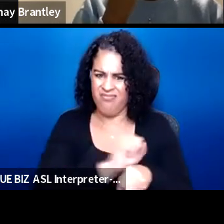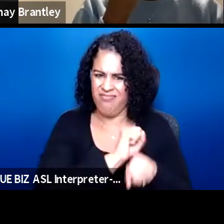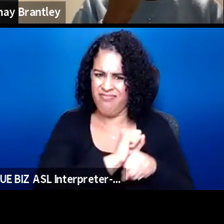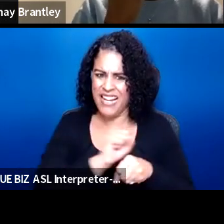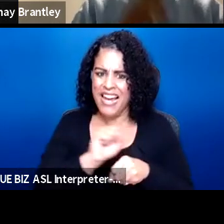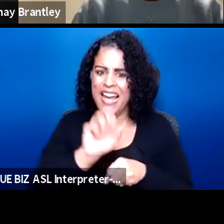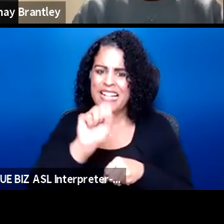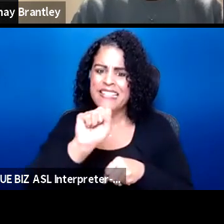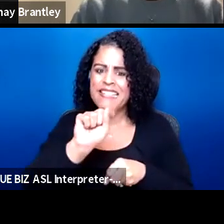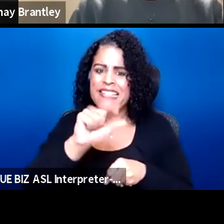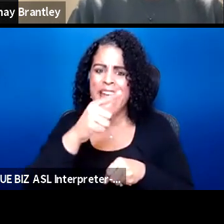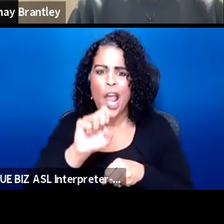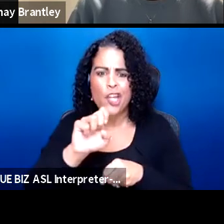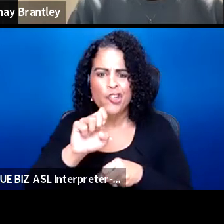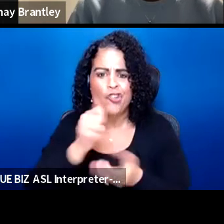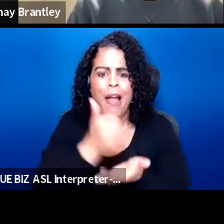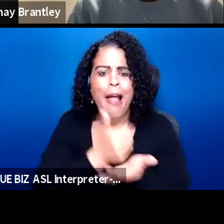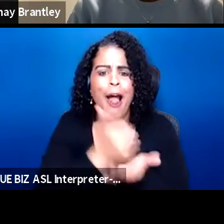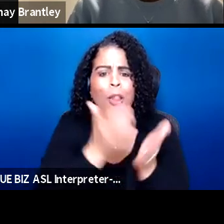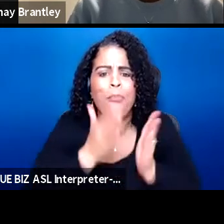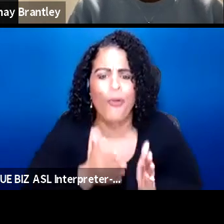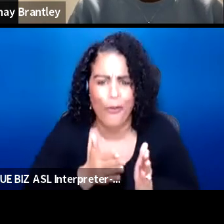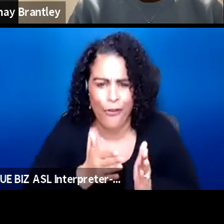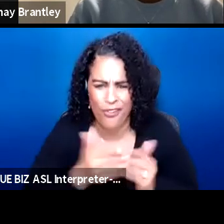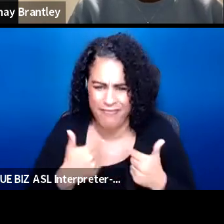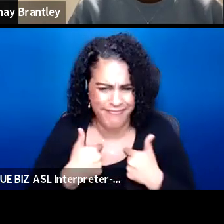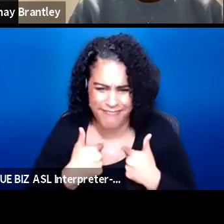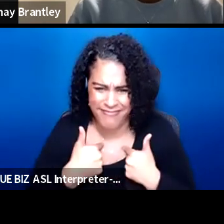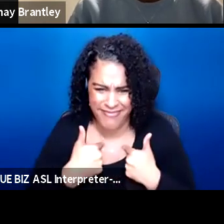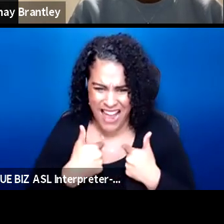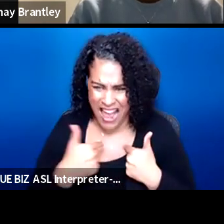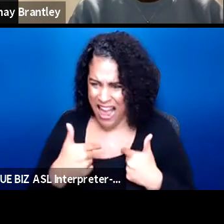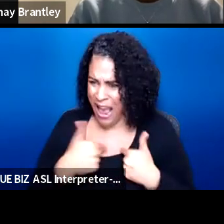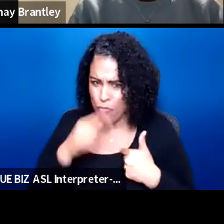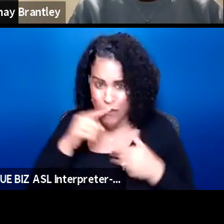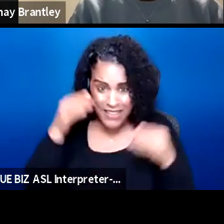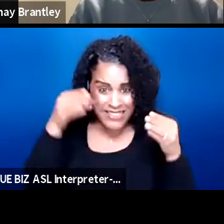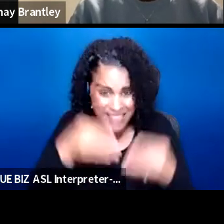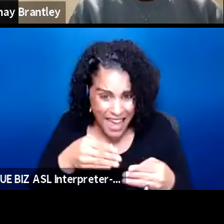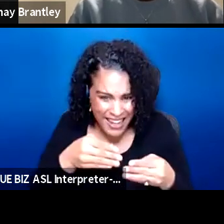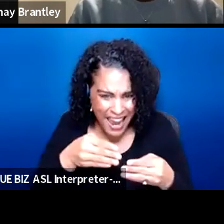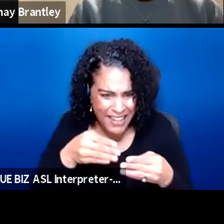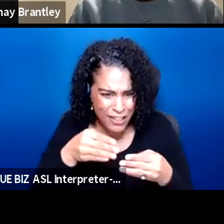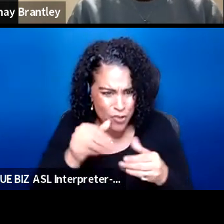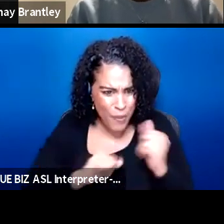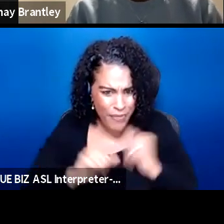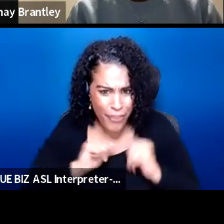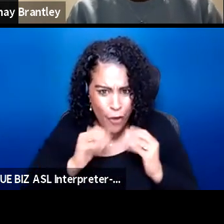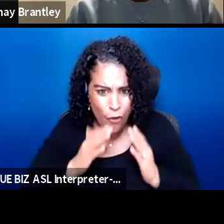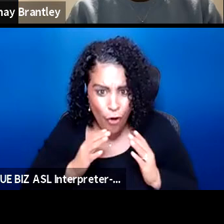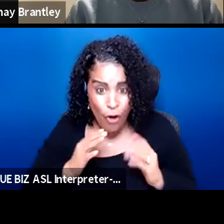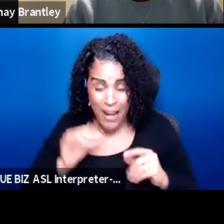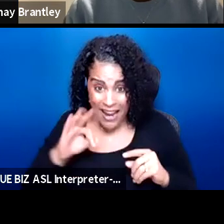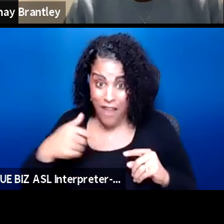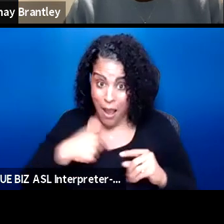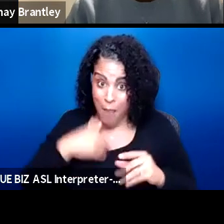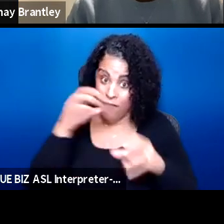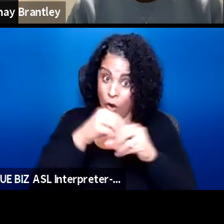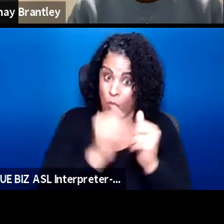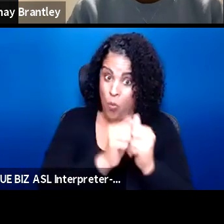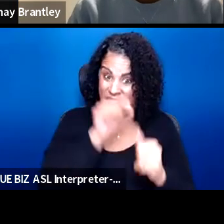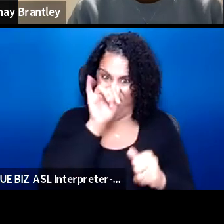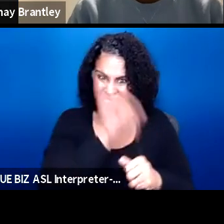had no issues and no problems with that. Like, I'm the type of person where I'm so dedicated to theater. If I'm involved in a production